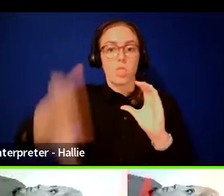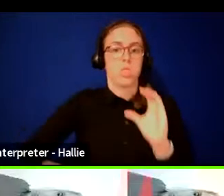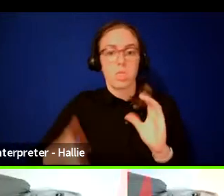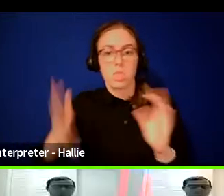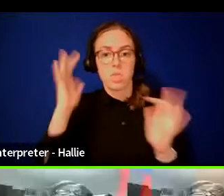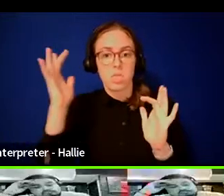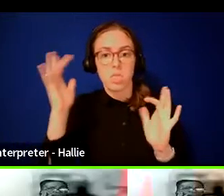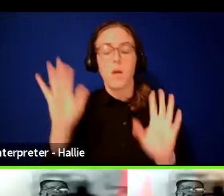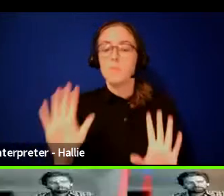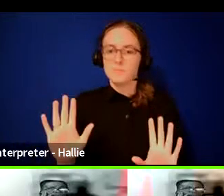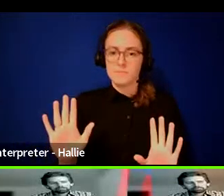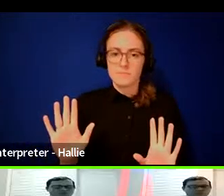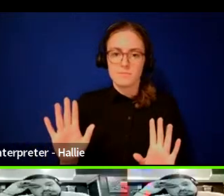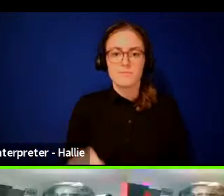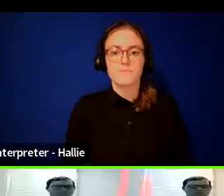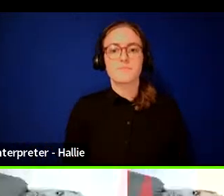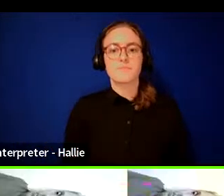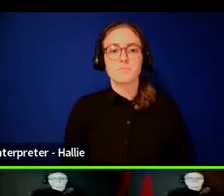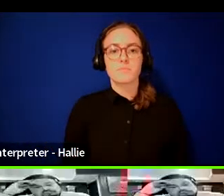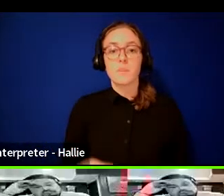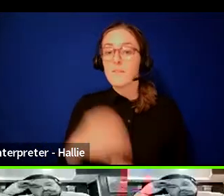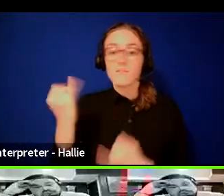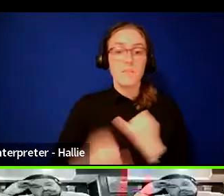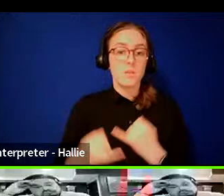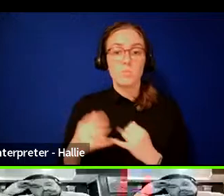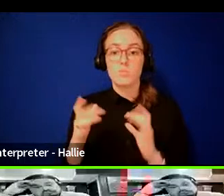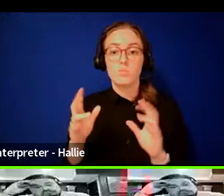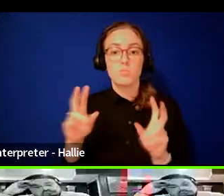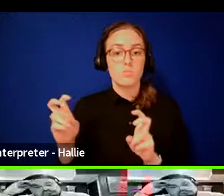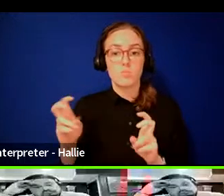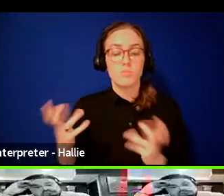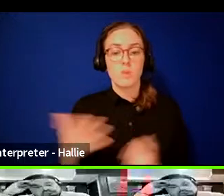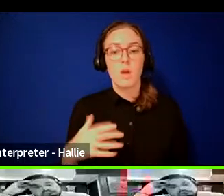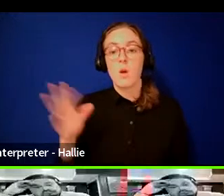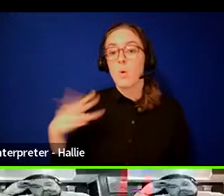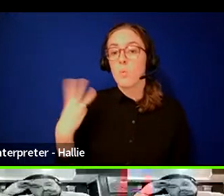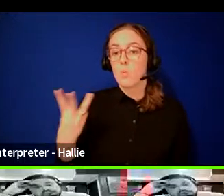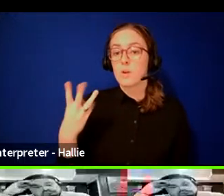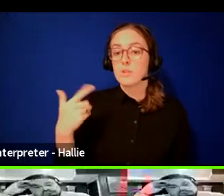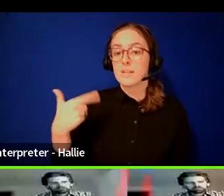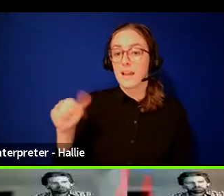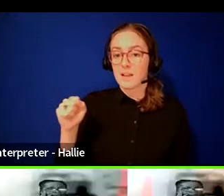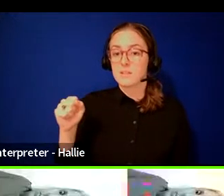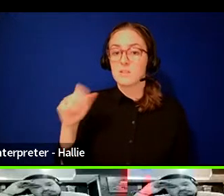And one final issue, Washington Gas is charging